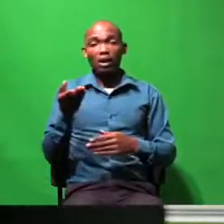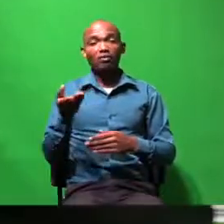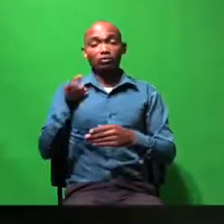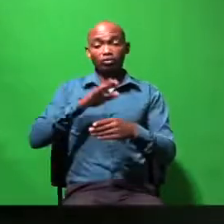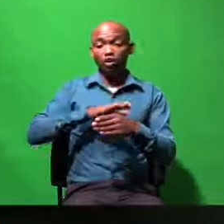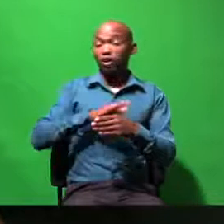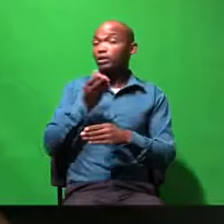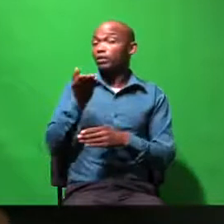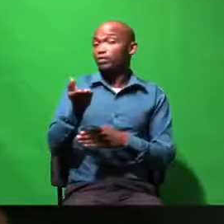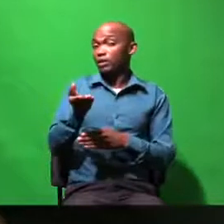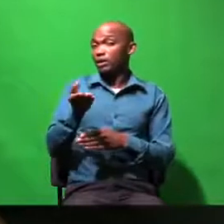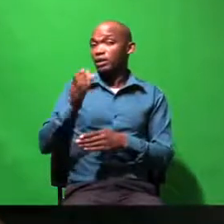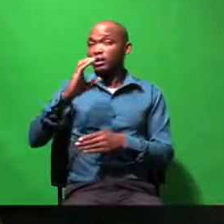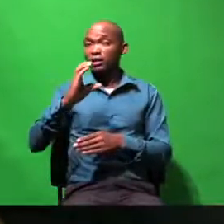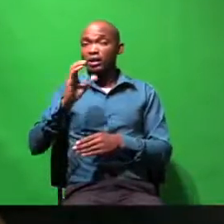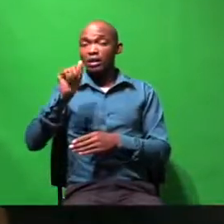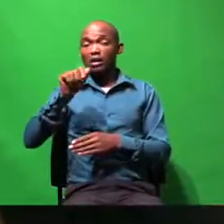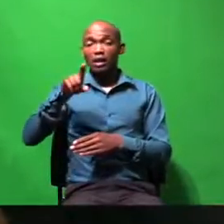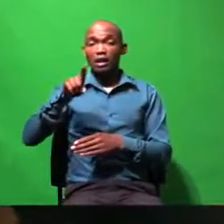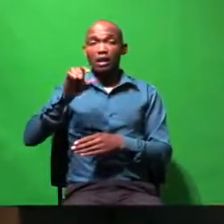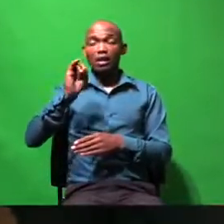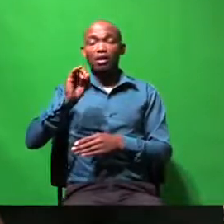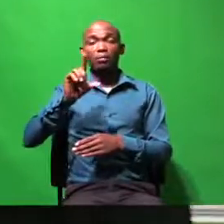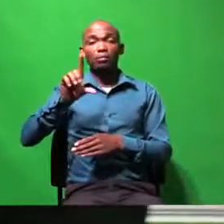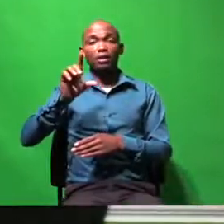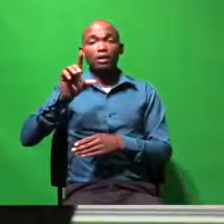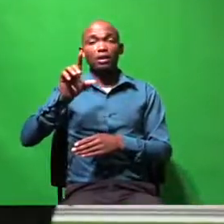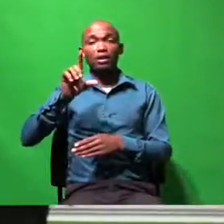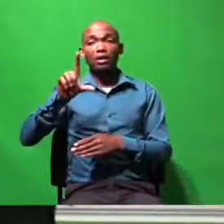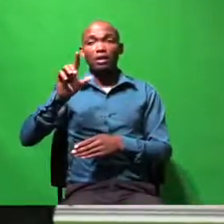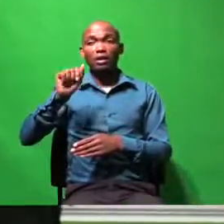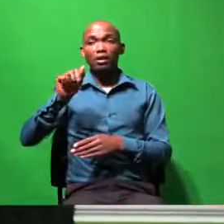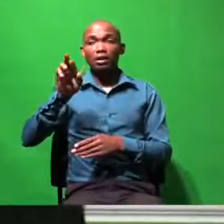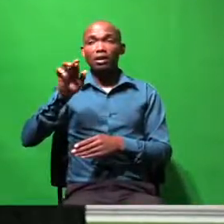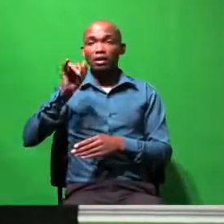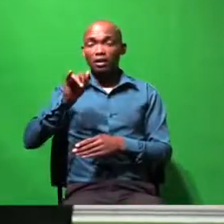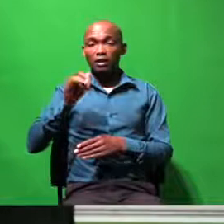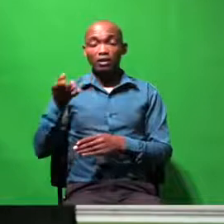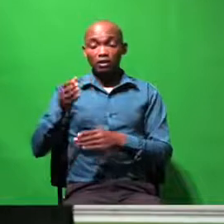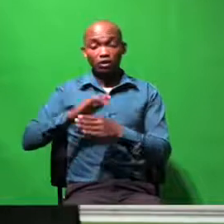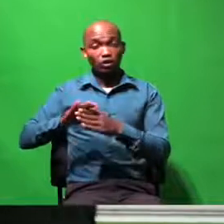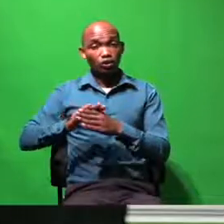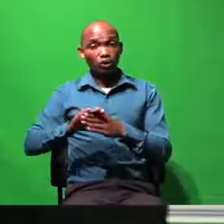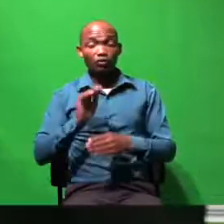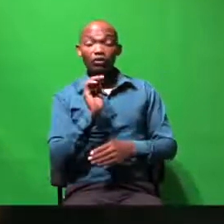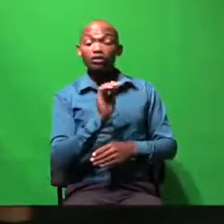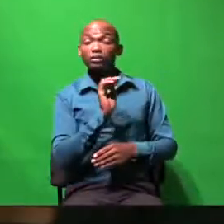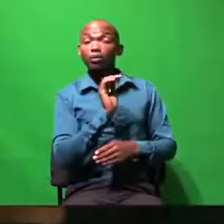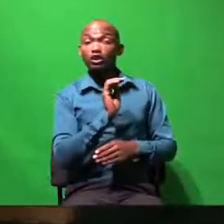with blood capillaries. Mostly deals with the transportation